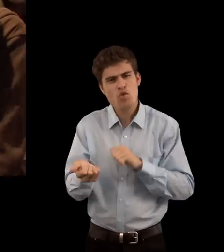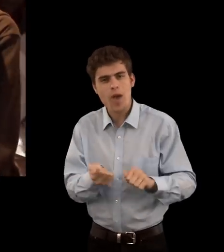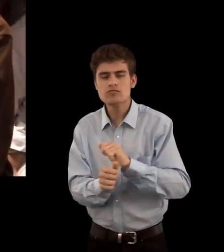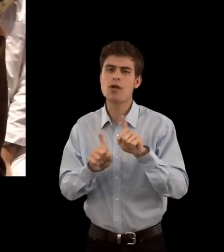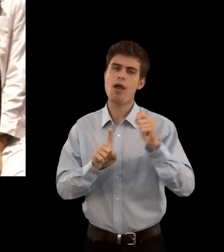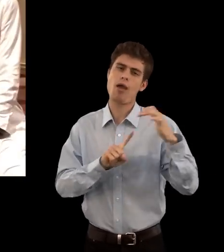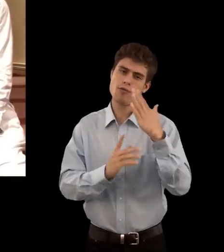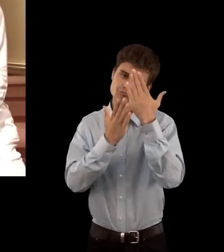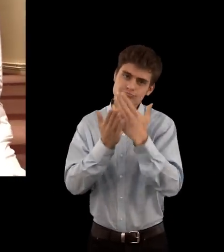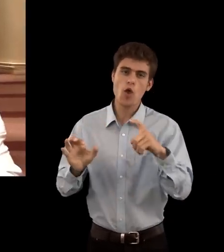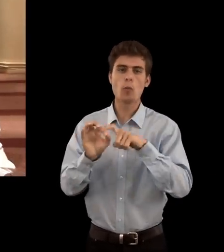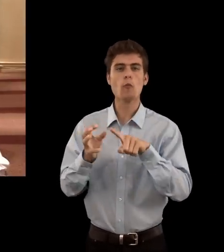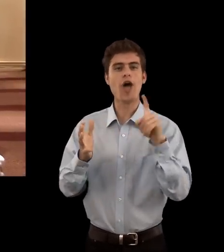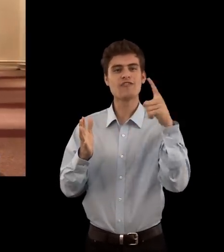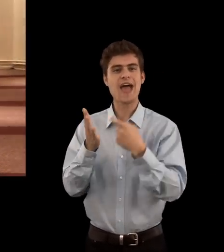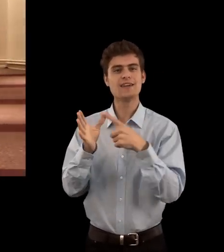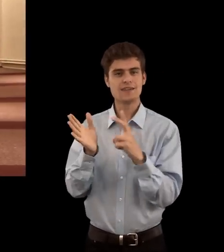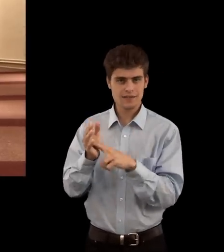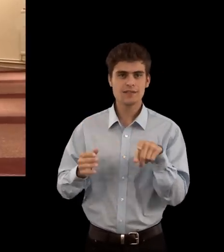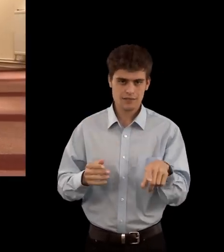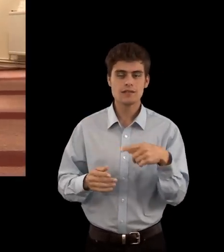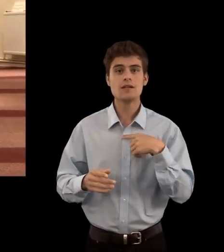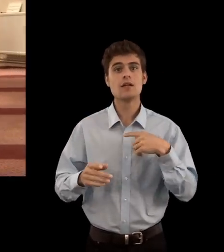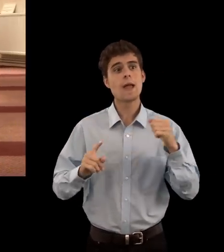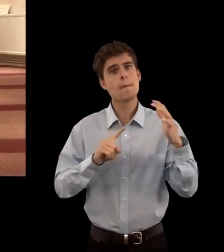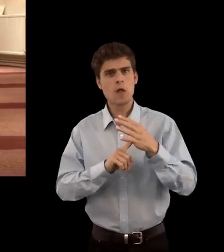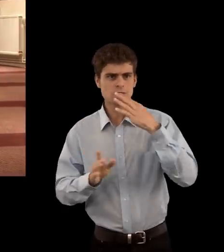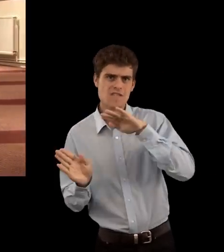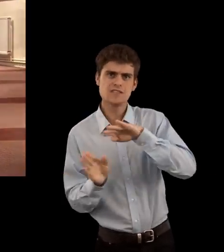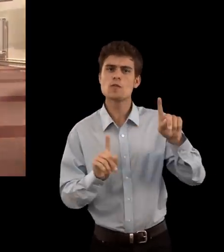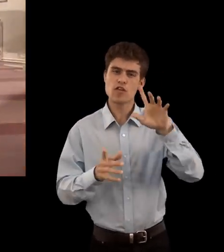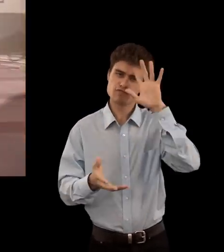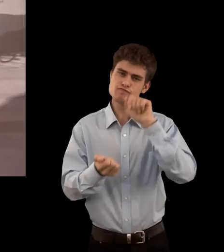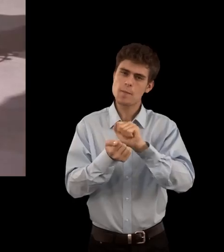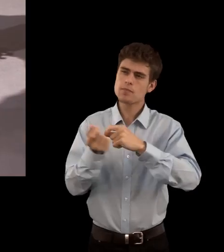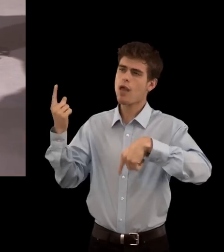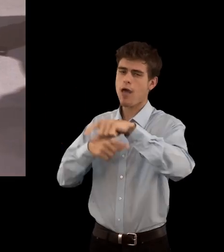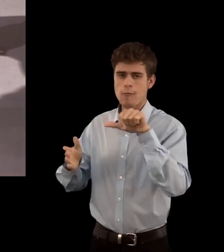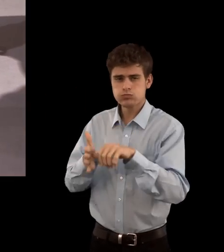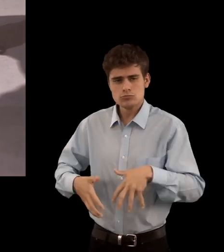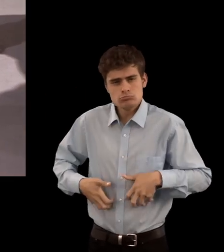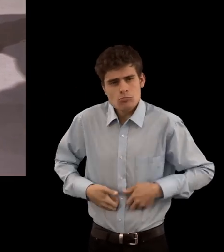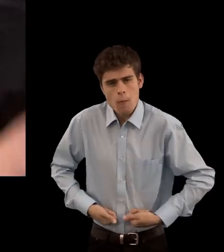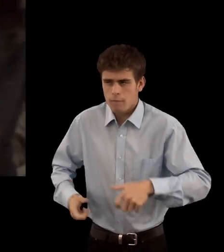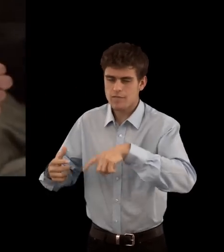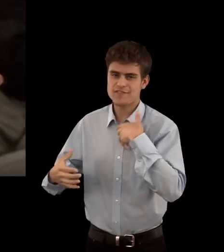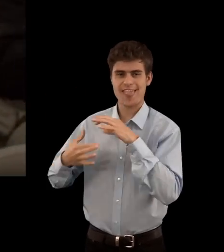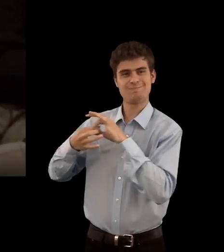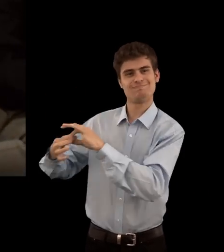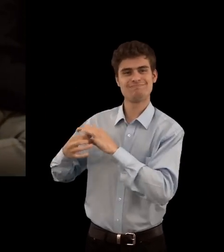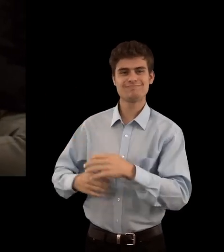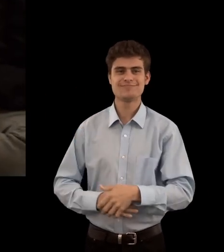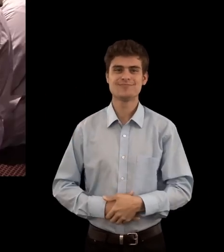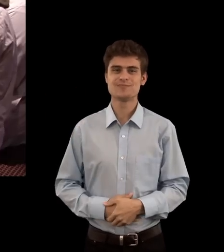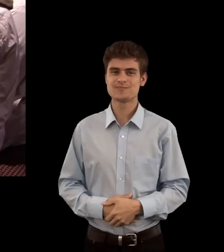the month of forgiveness and the month of the Quran. We first remember those less fortunate than